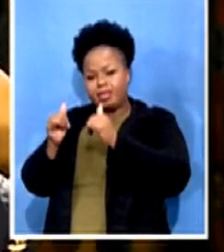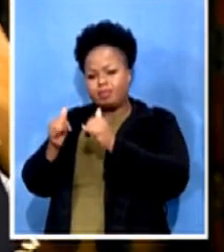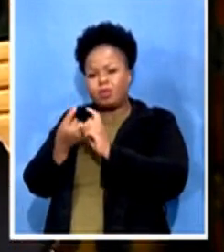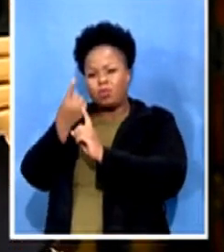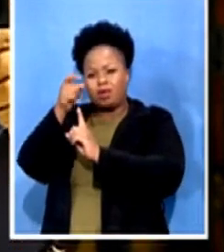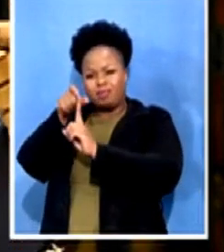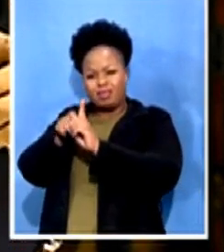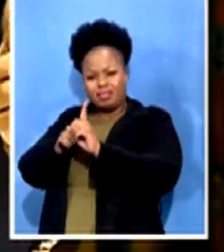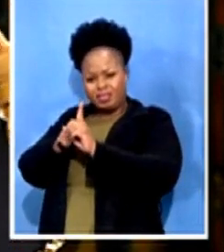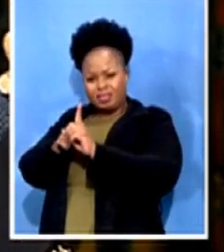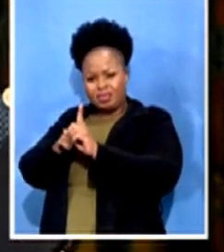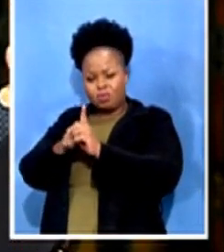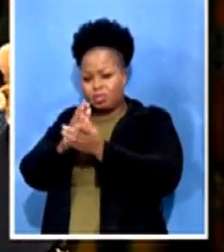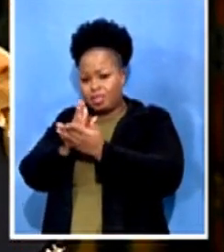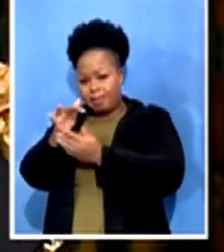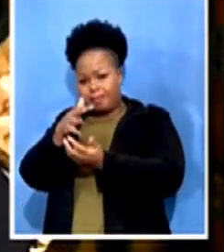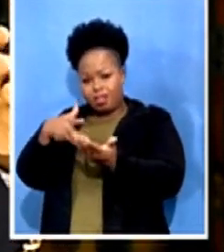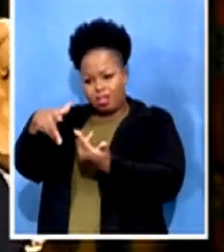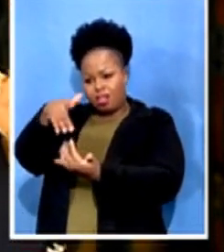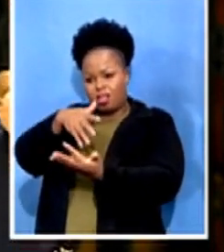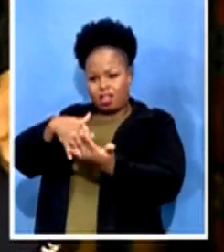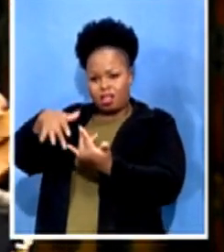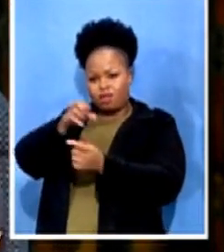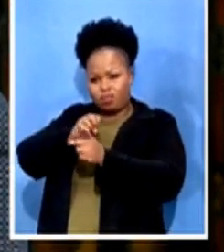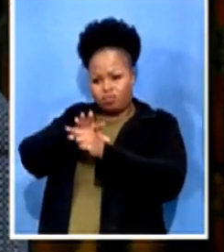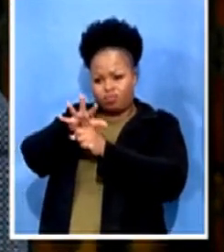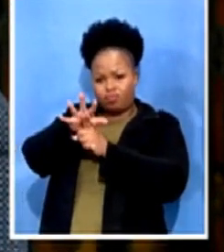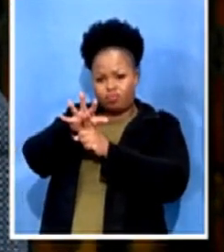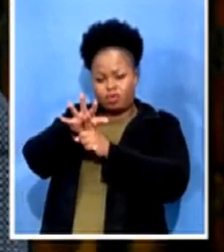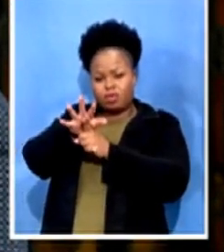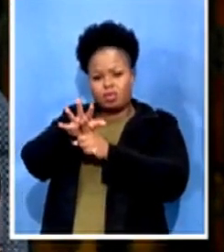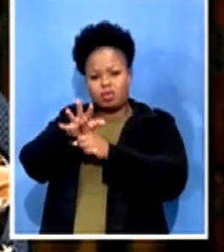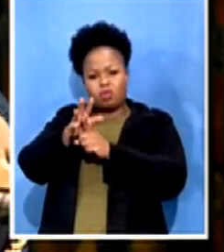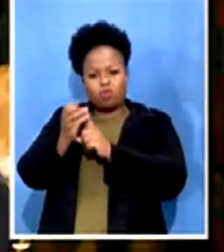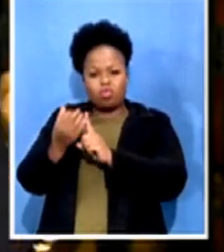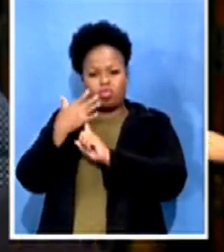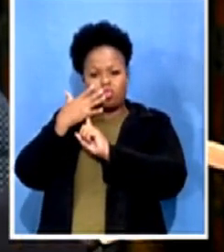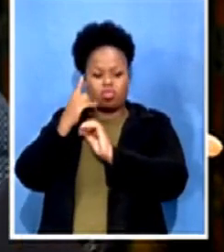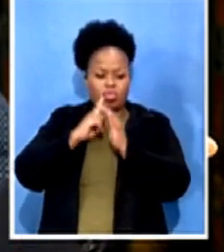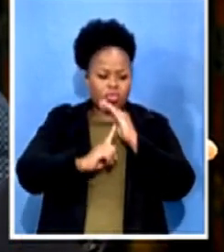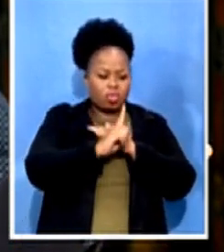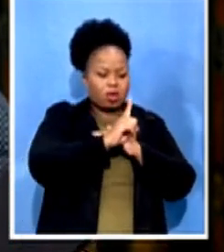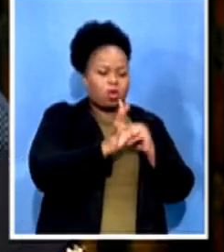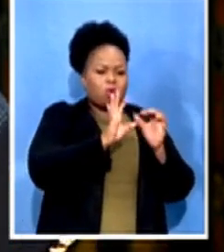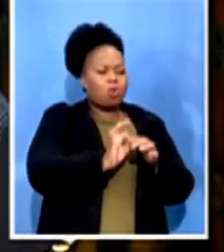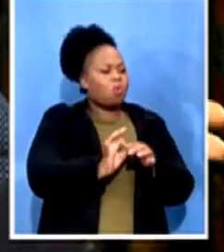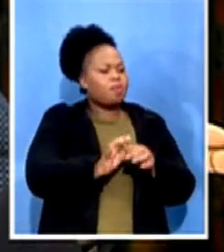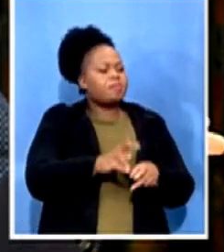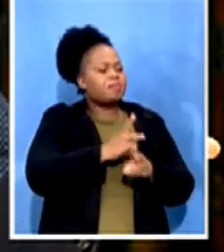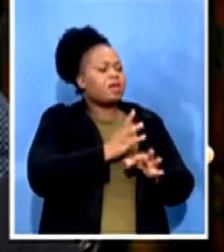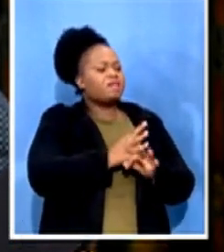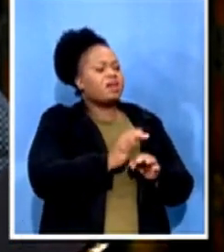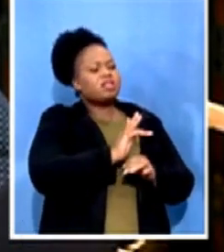have gotten infected, and when they get home, or to parents who never had anything to do with this thing, now because they've got diabetes